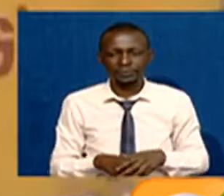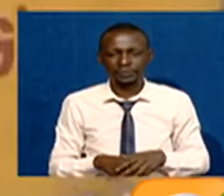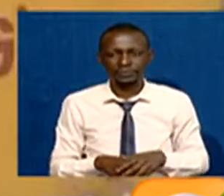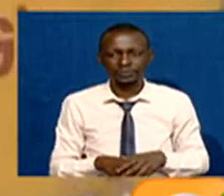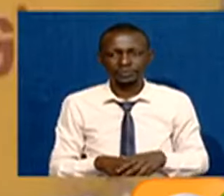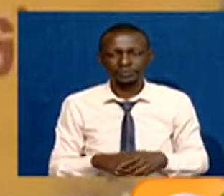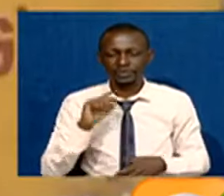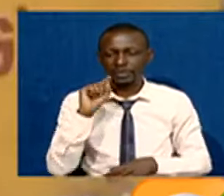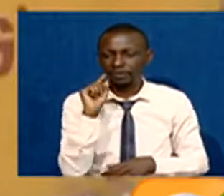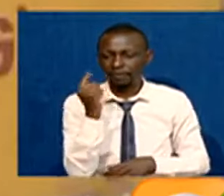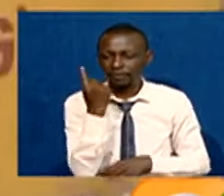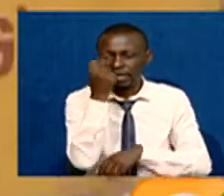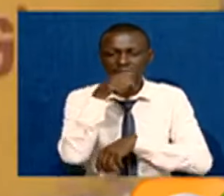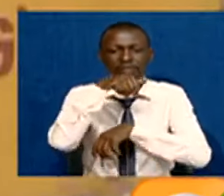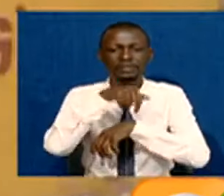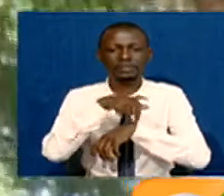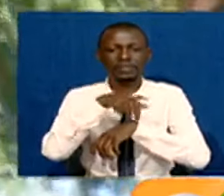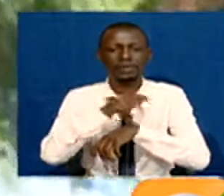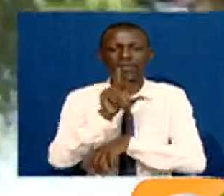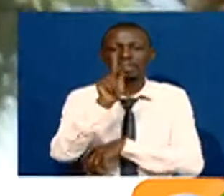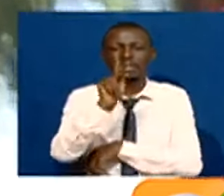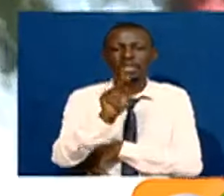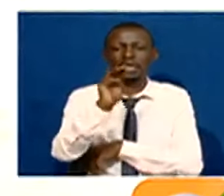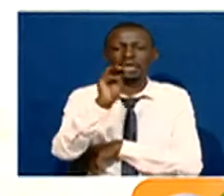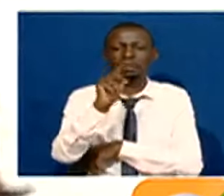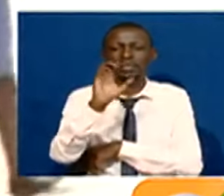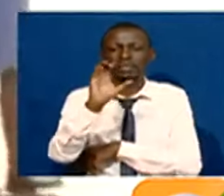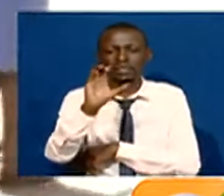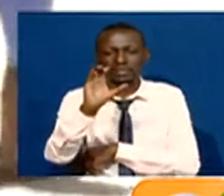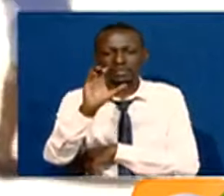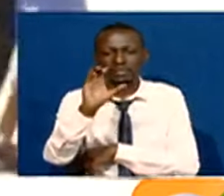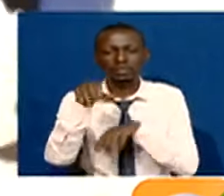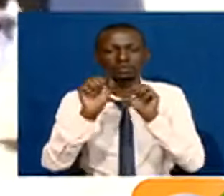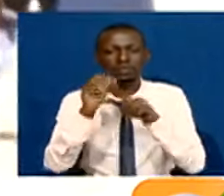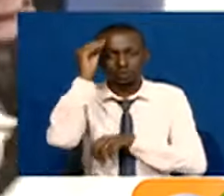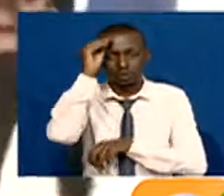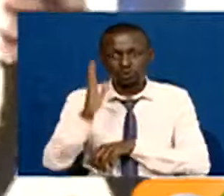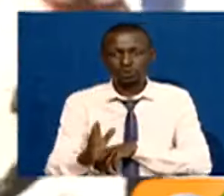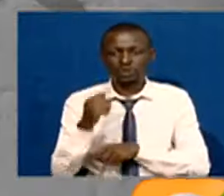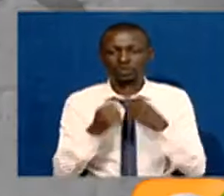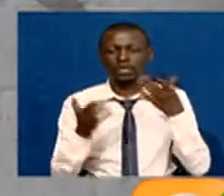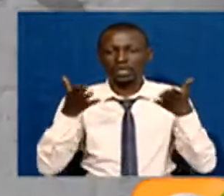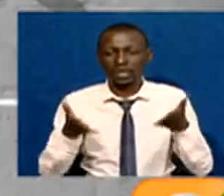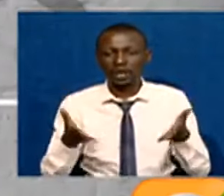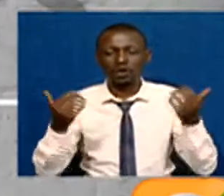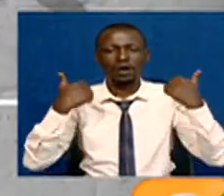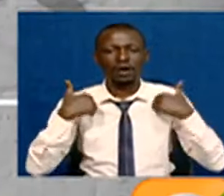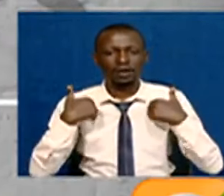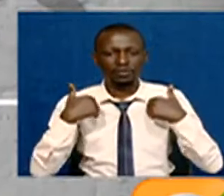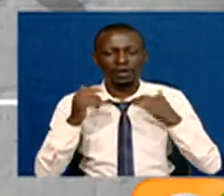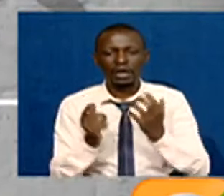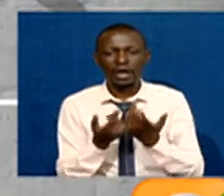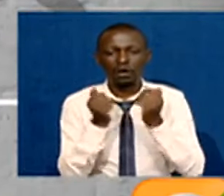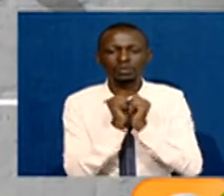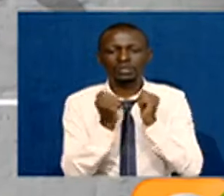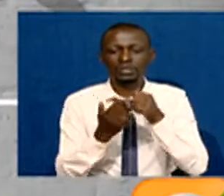For the first time, the Kenya Medical Training College also had COOPS place students for this year's calendar, with a total of